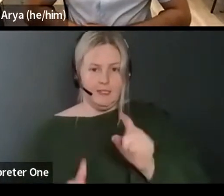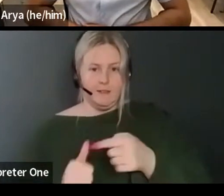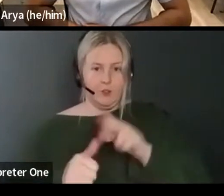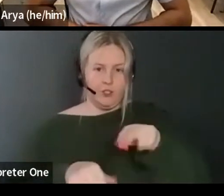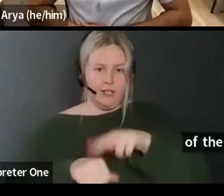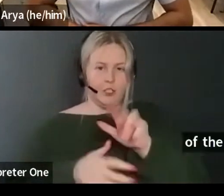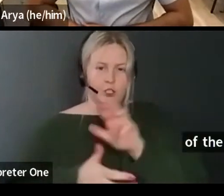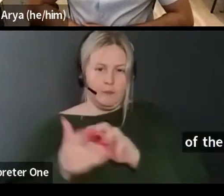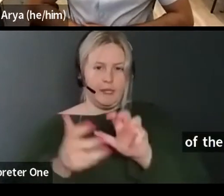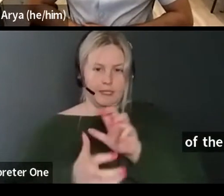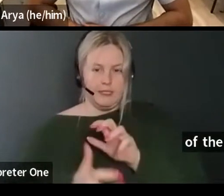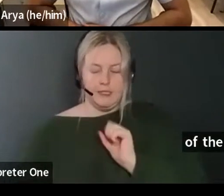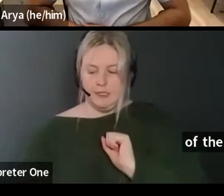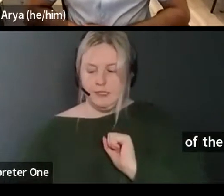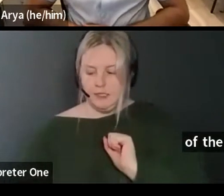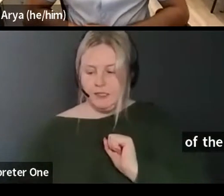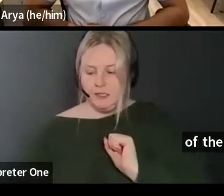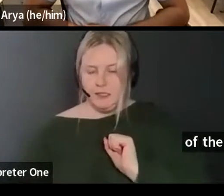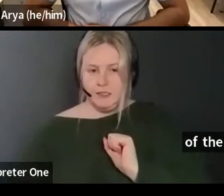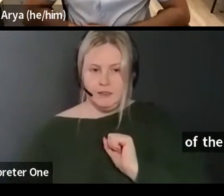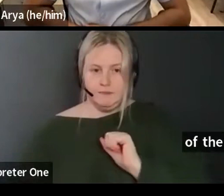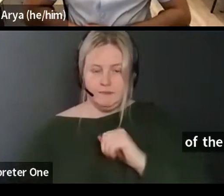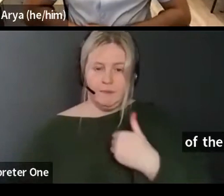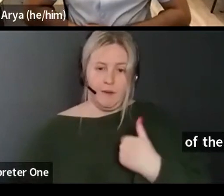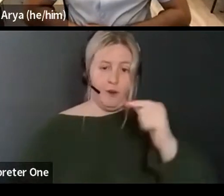race, colonial government.